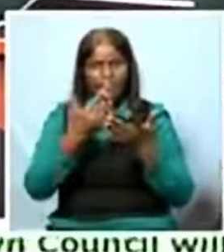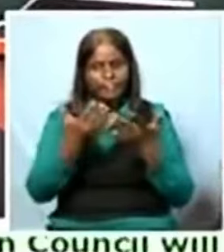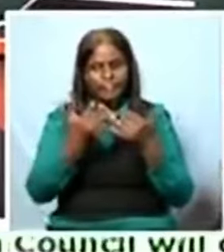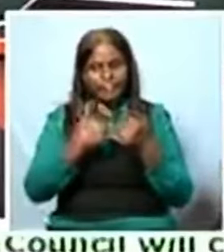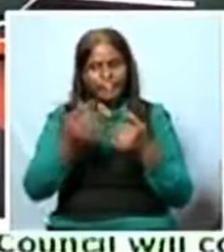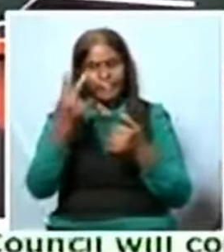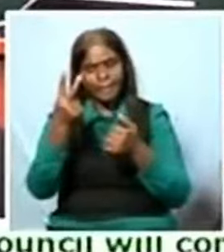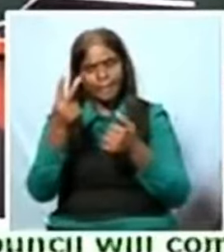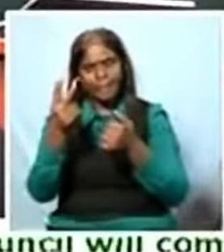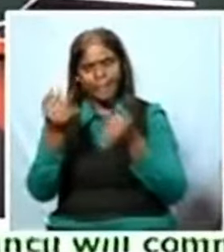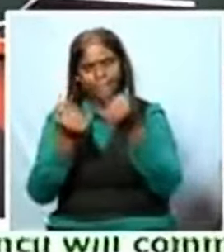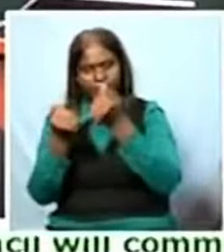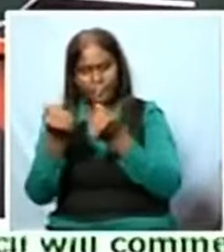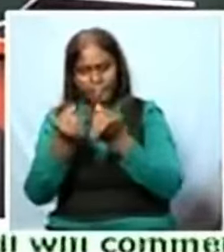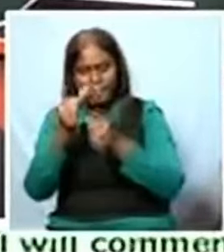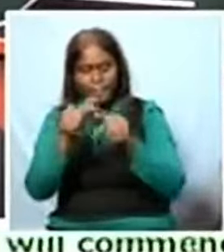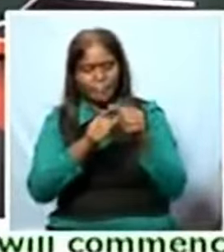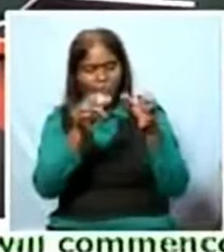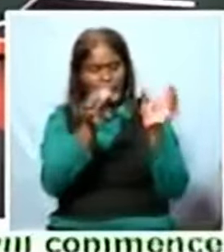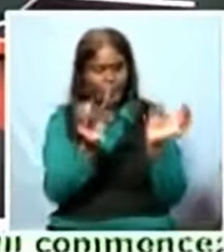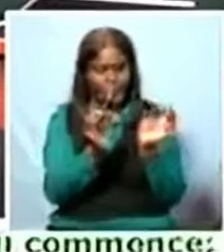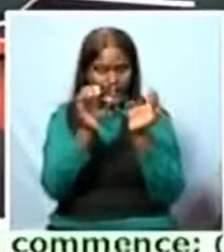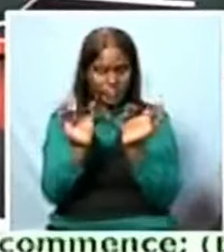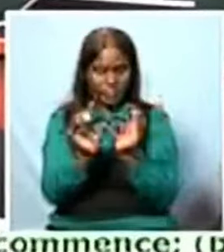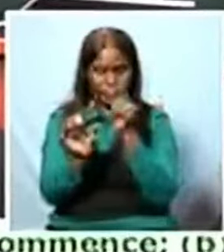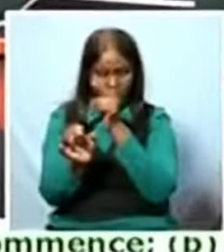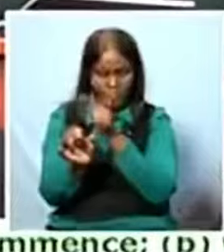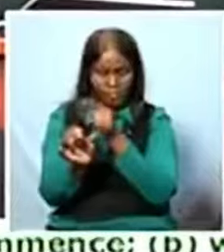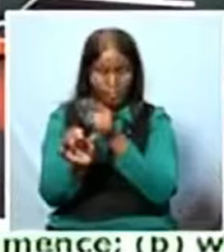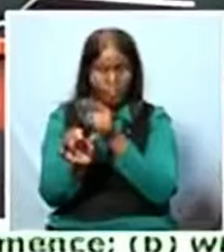per constituency, this